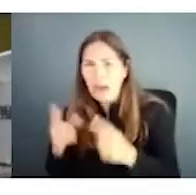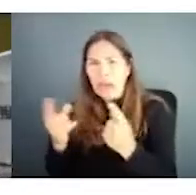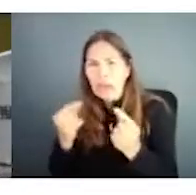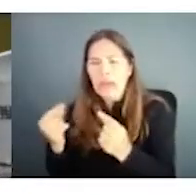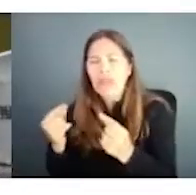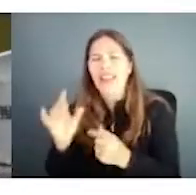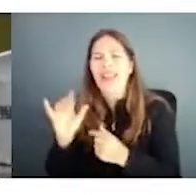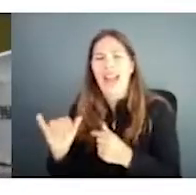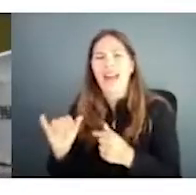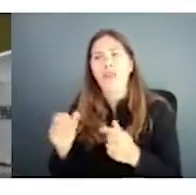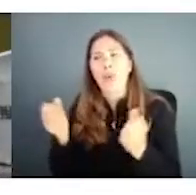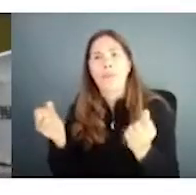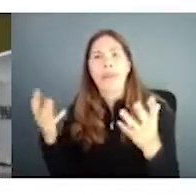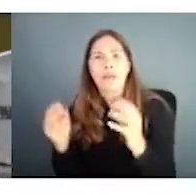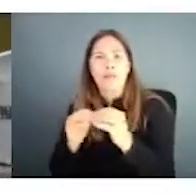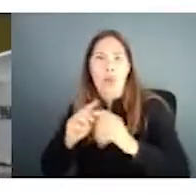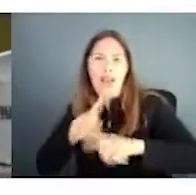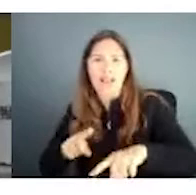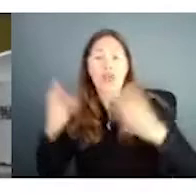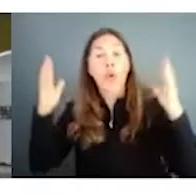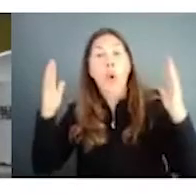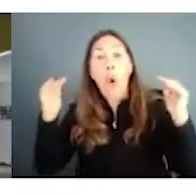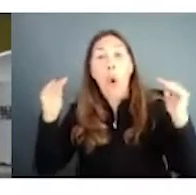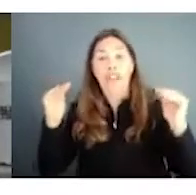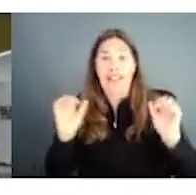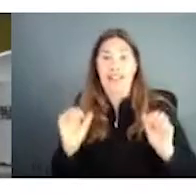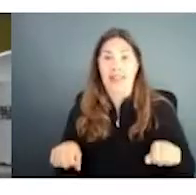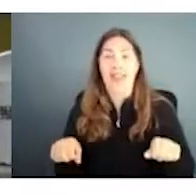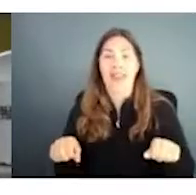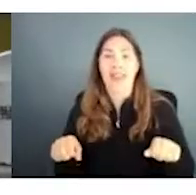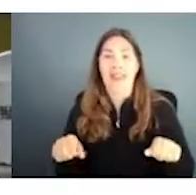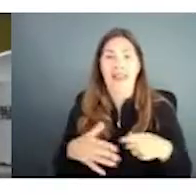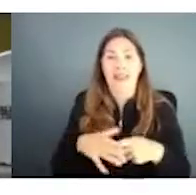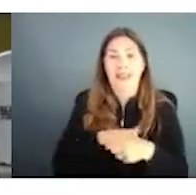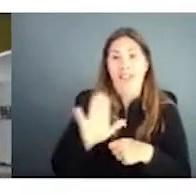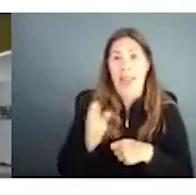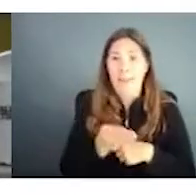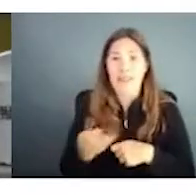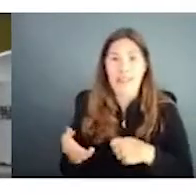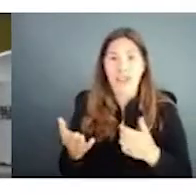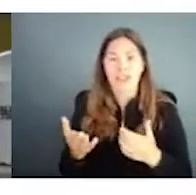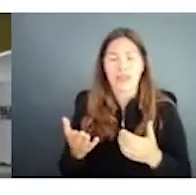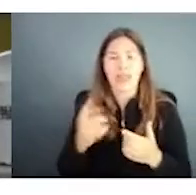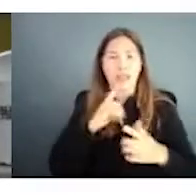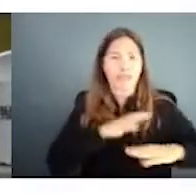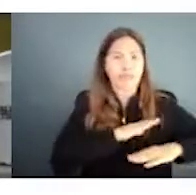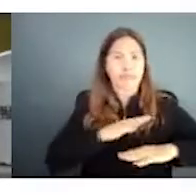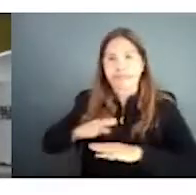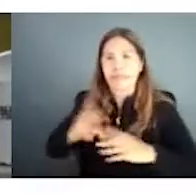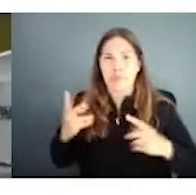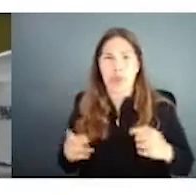all around. And so hopefully we can cover the material in a way that satisfies